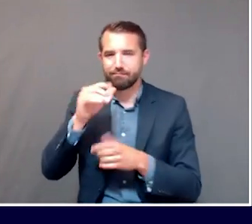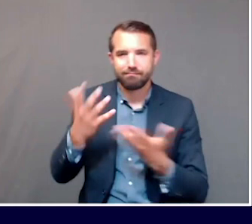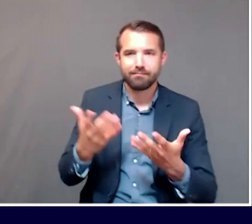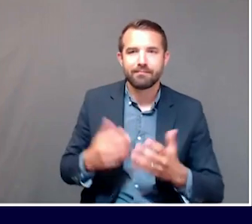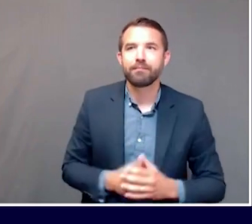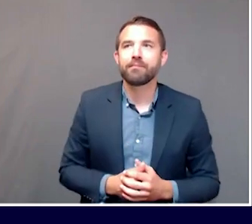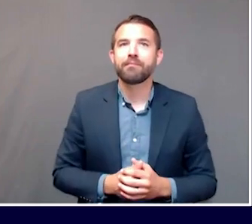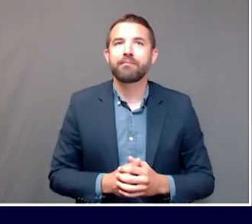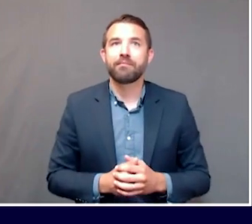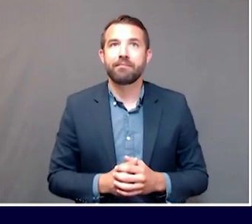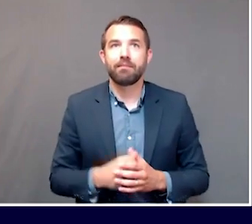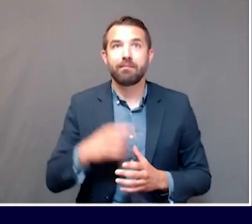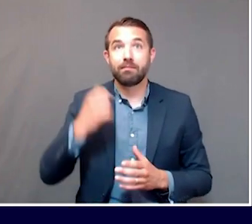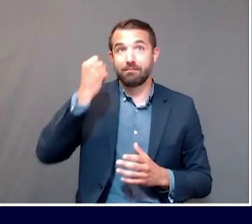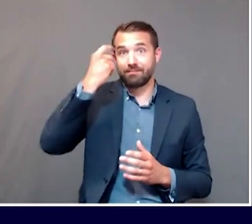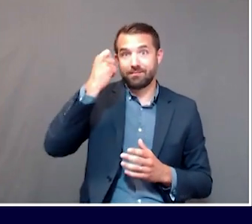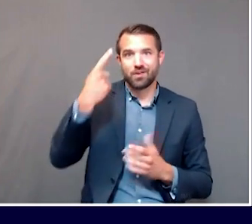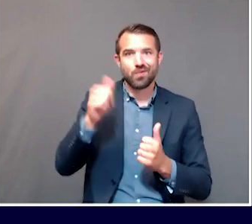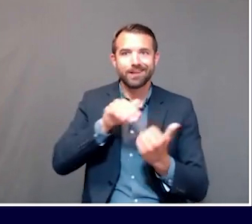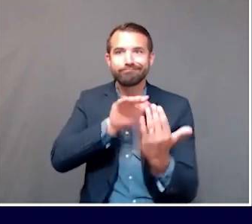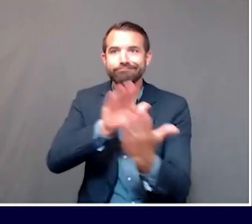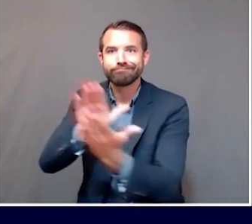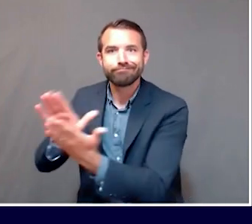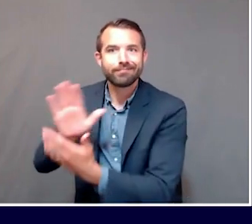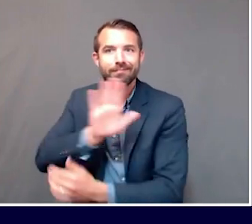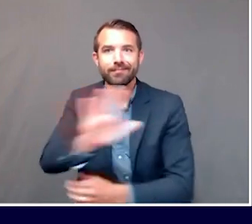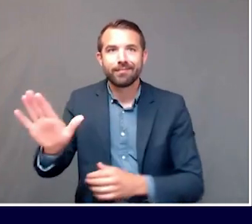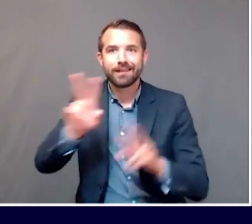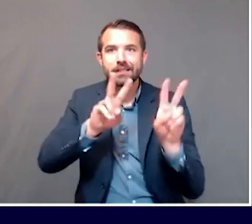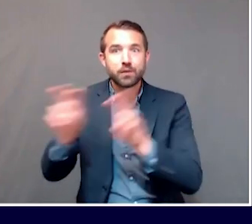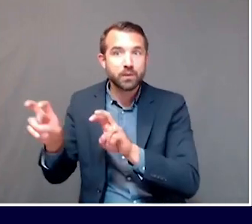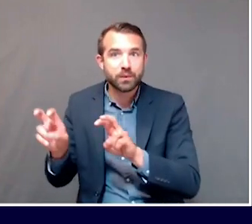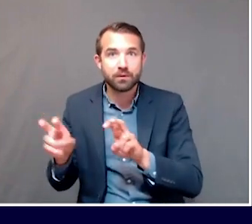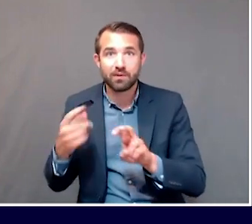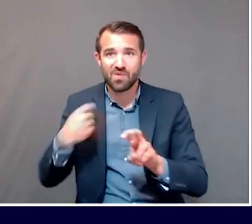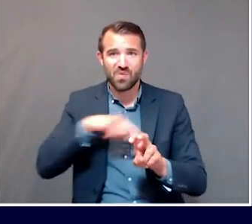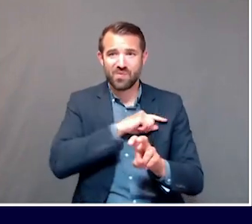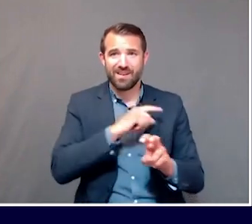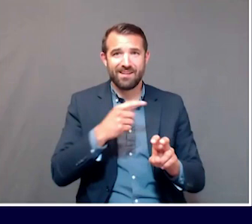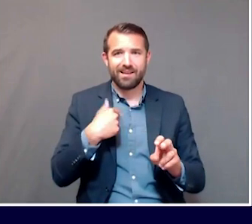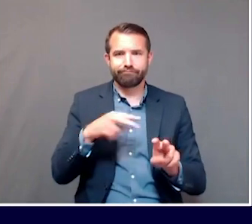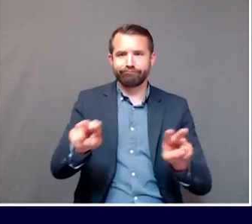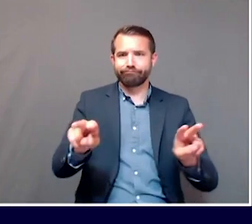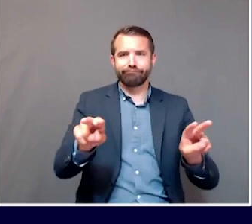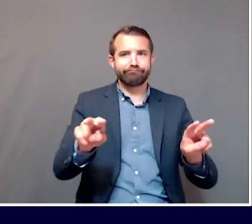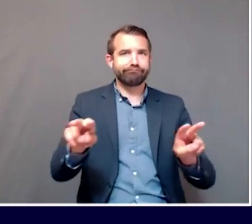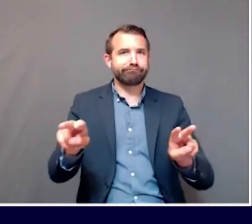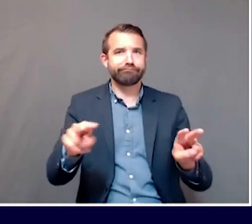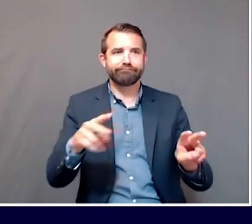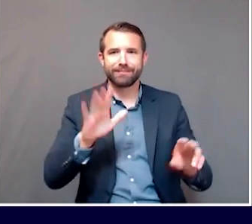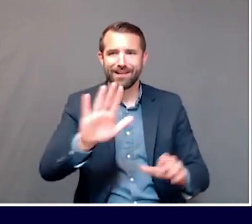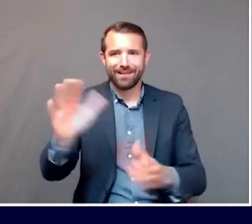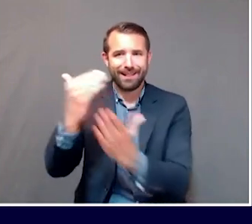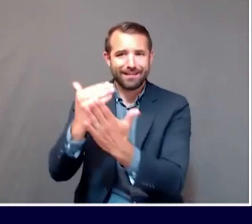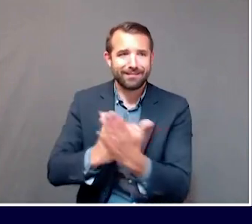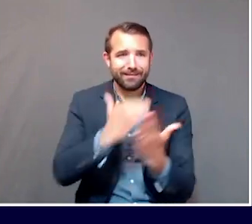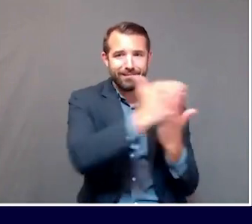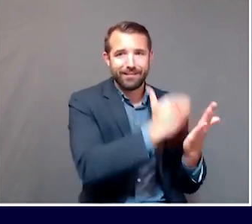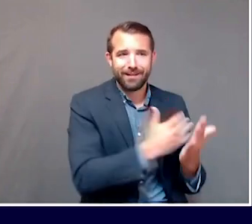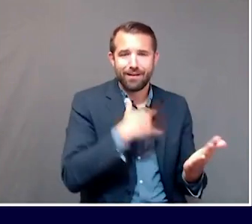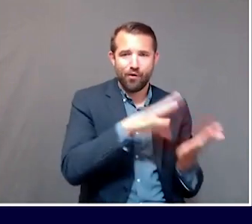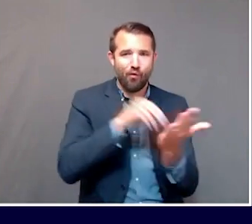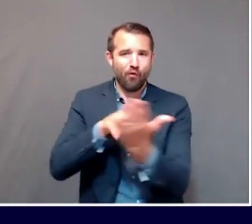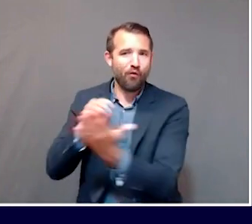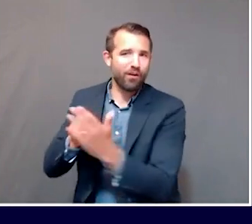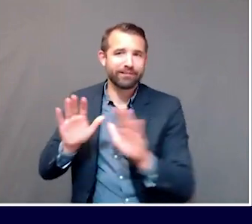consultation with our public health officials, such as Dr. Shah and others from the public health arena, and our economic advisors and our